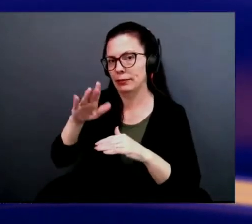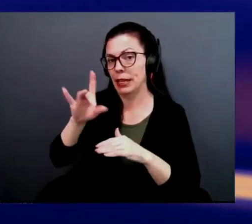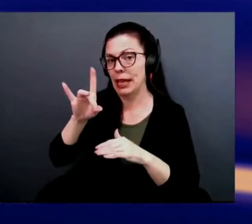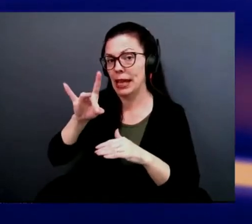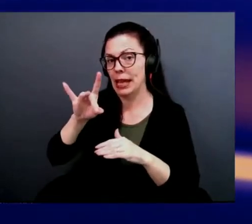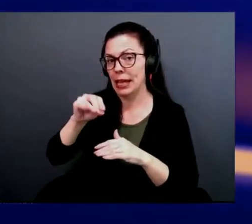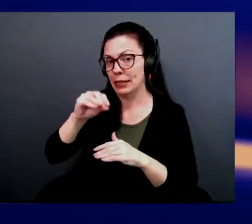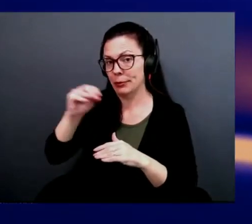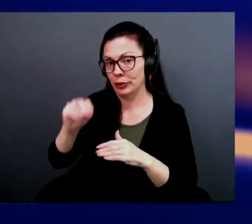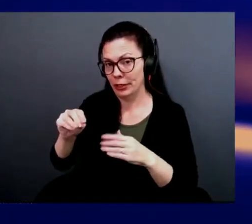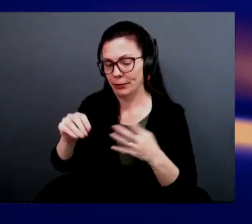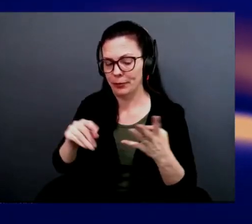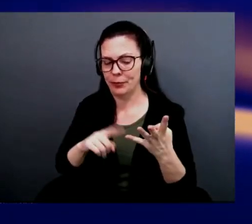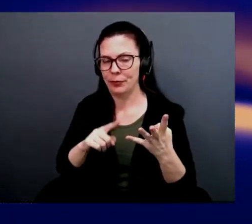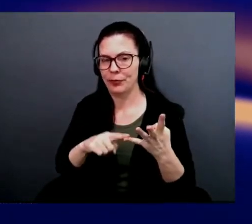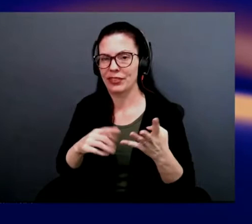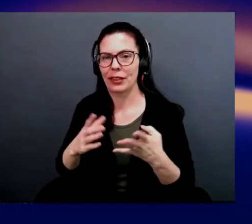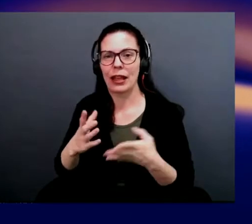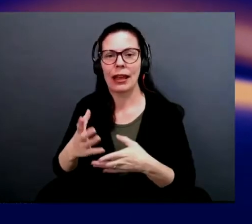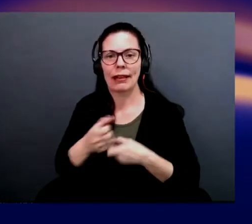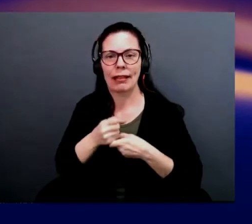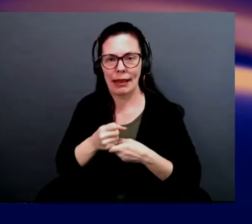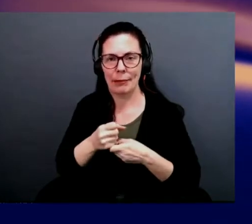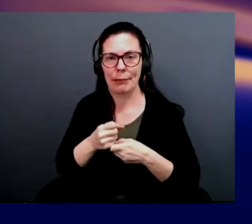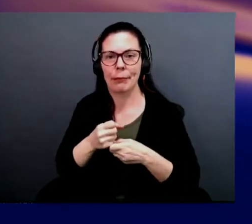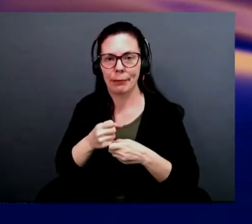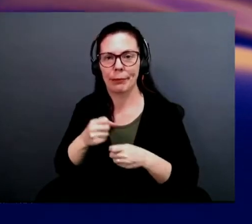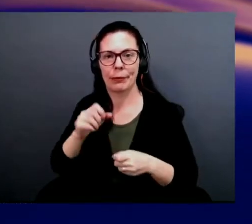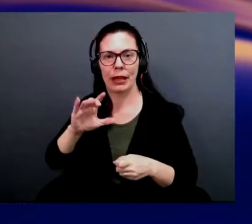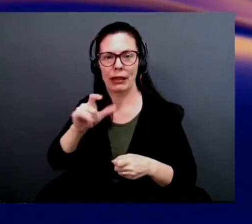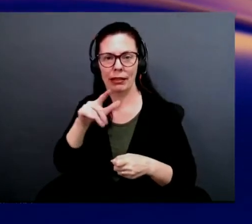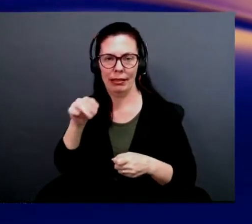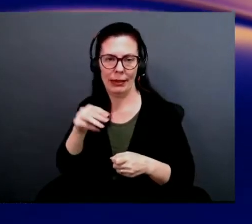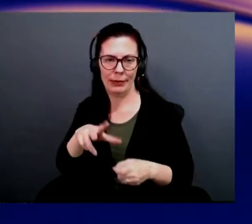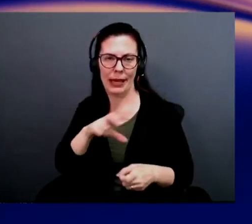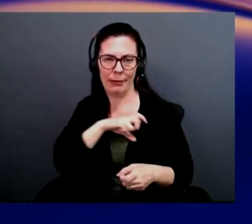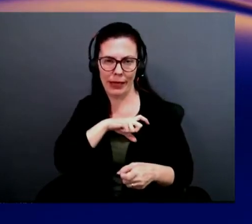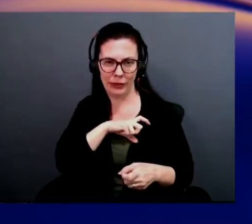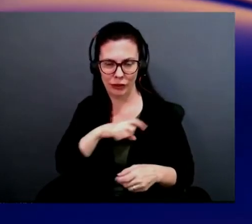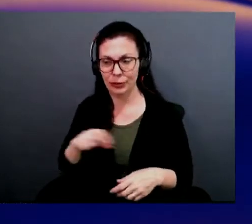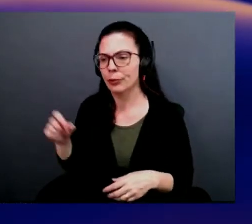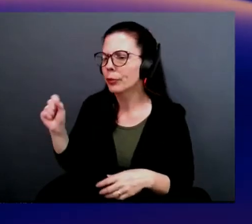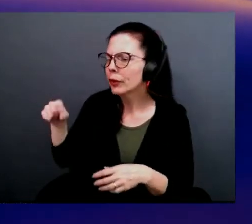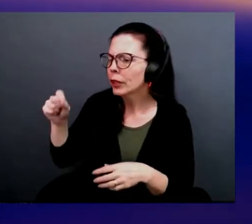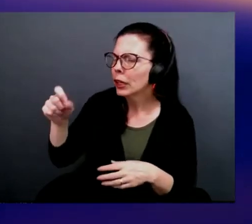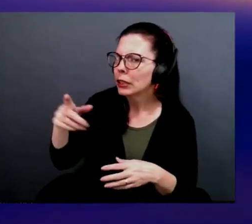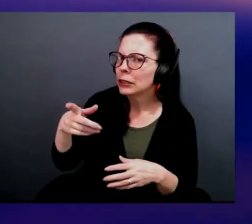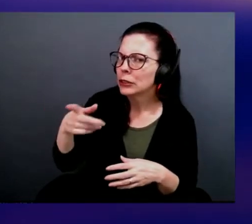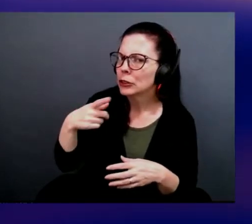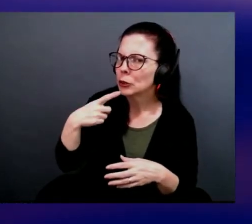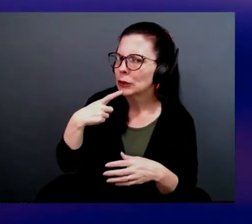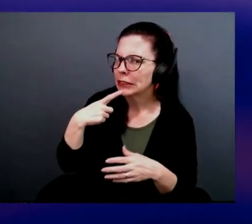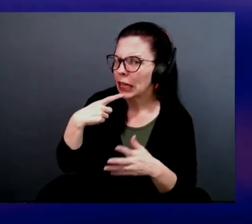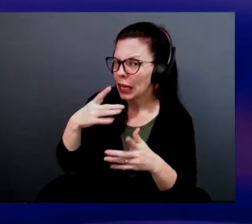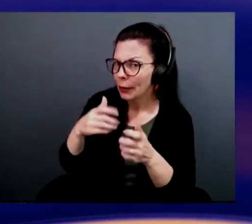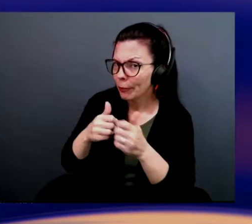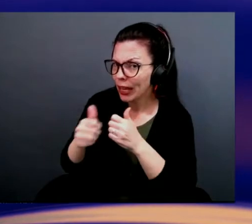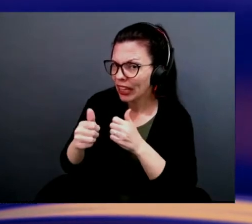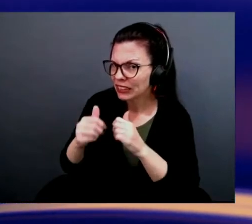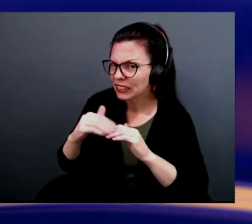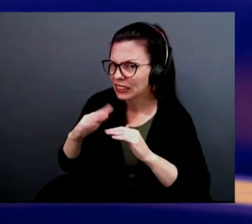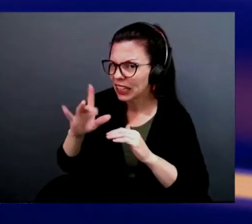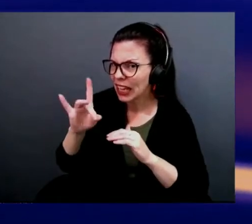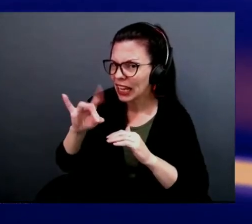is to claim your badge through Credly. Got it. And you said you would have to pass with 80% or